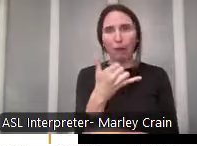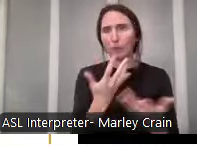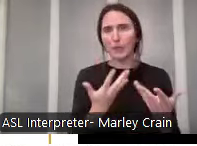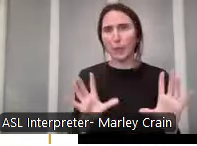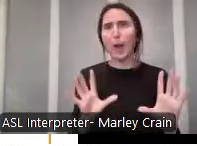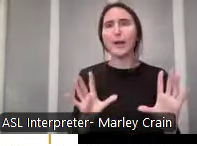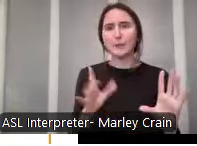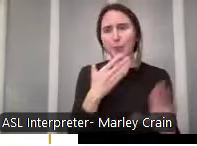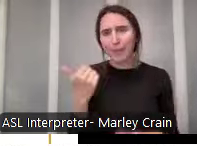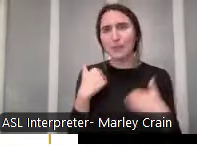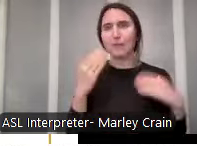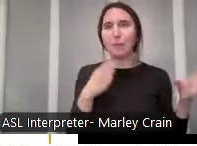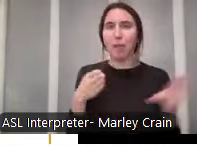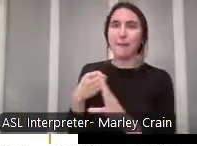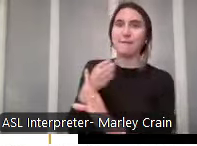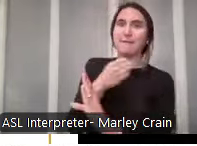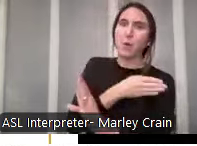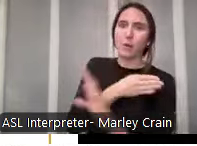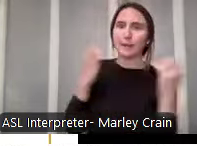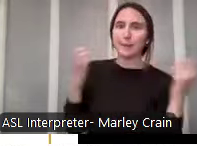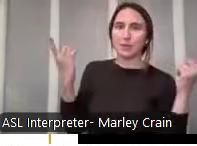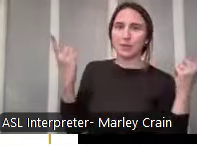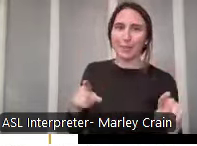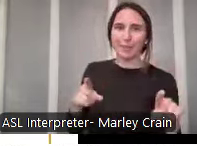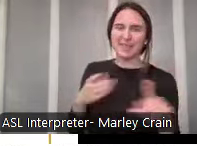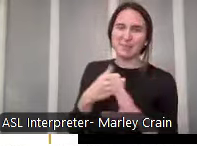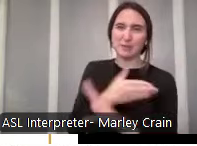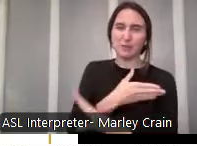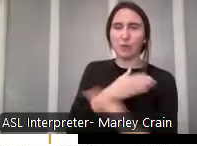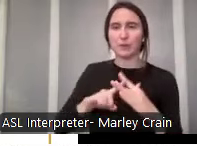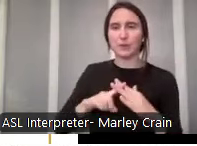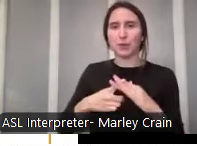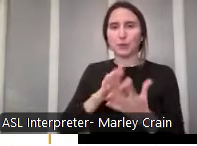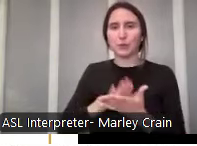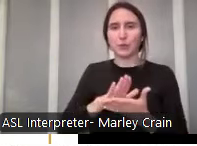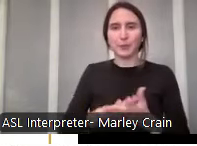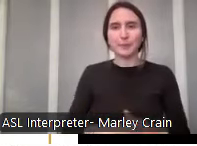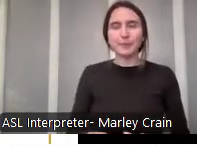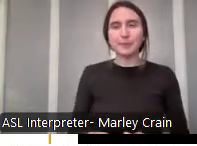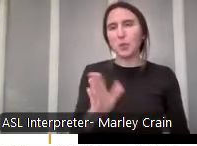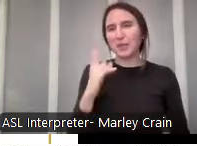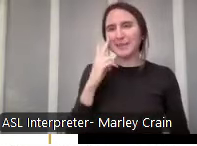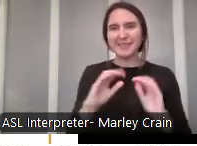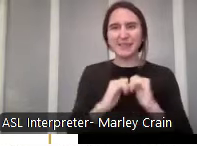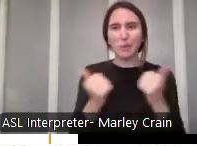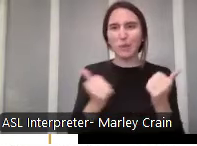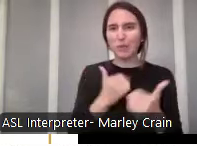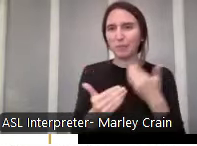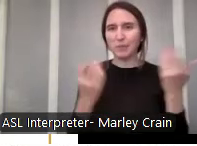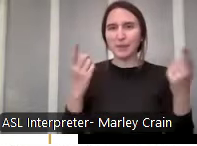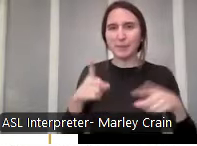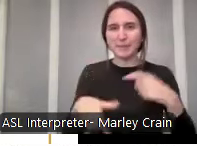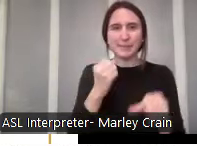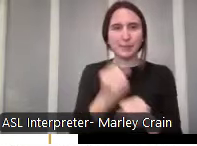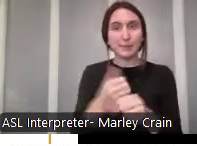see how this plays out in real life soon. Okay, another thing, this is not new, but it's